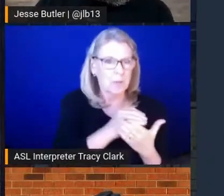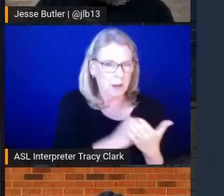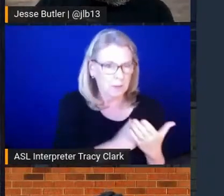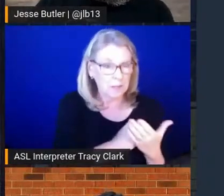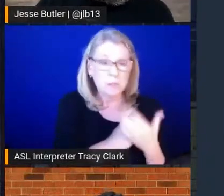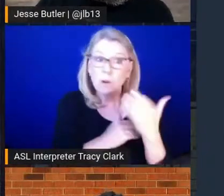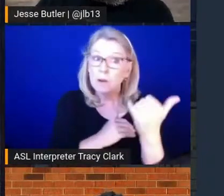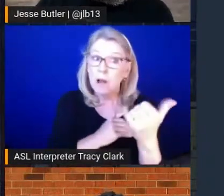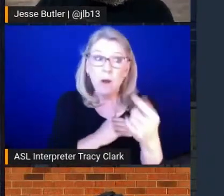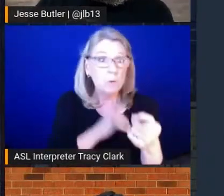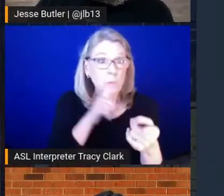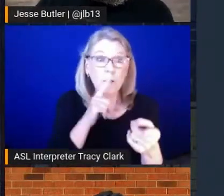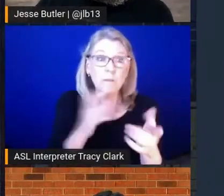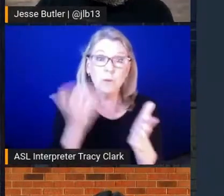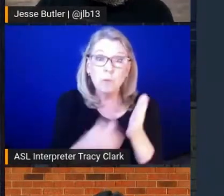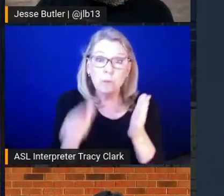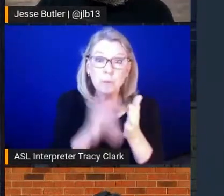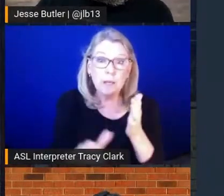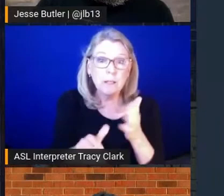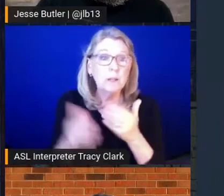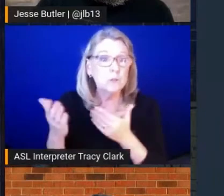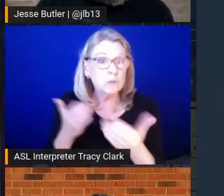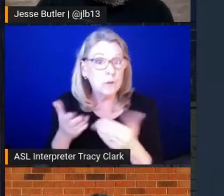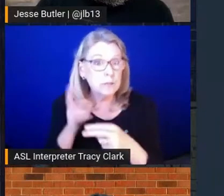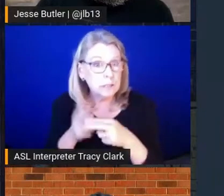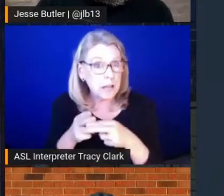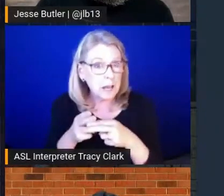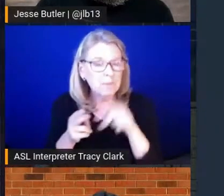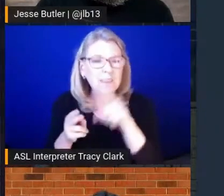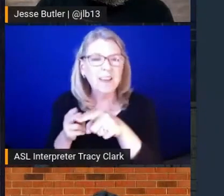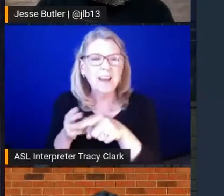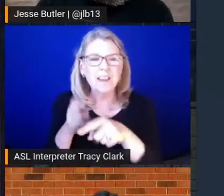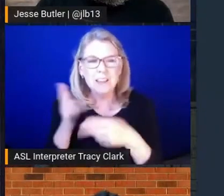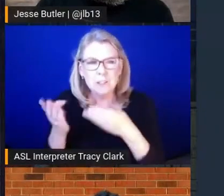can just assign the service to a constant and